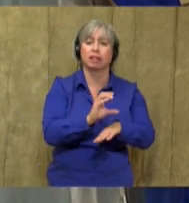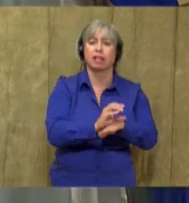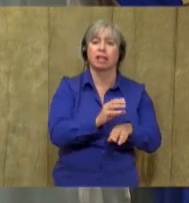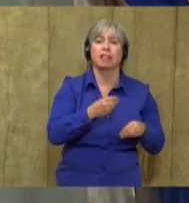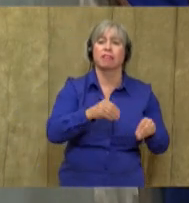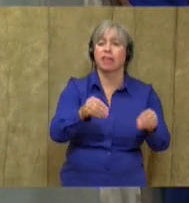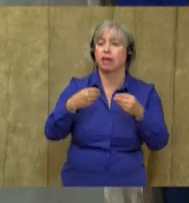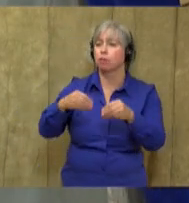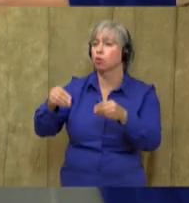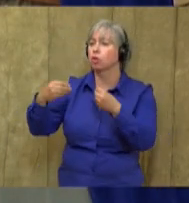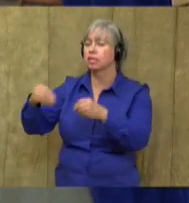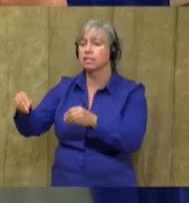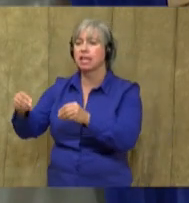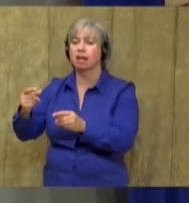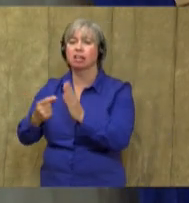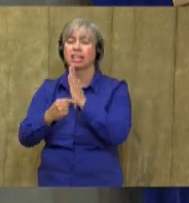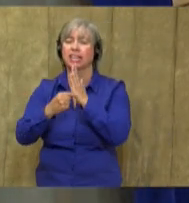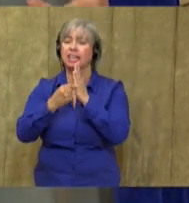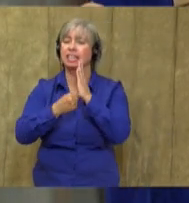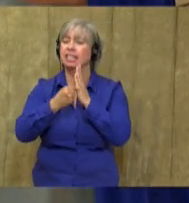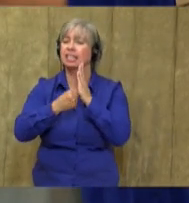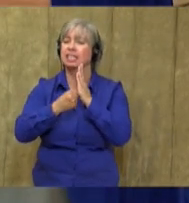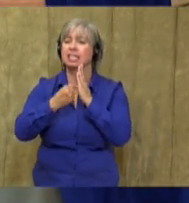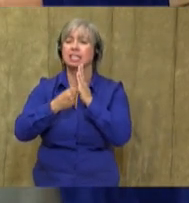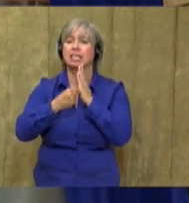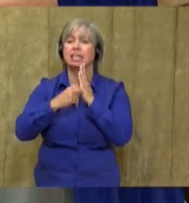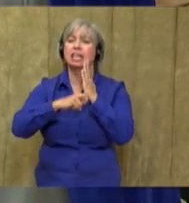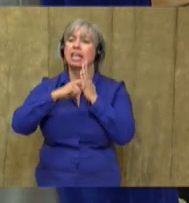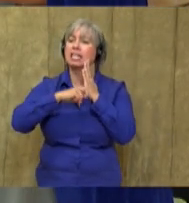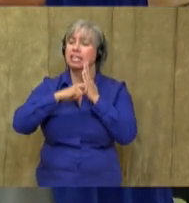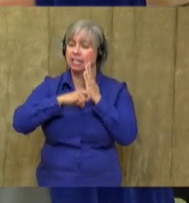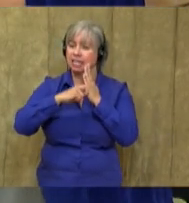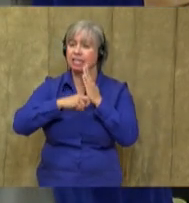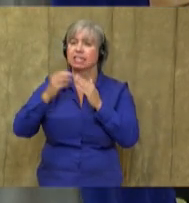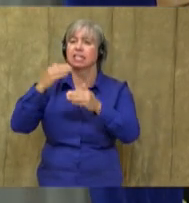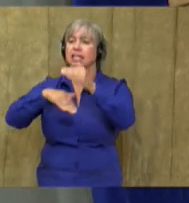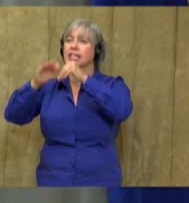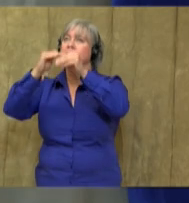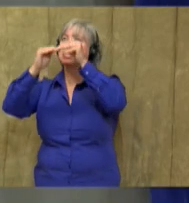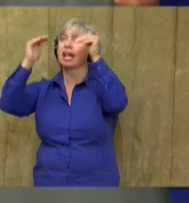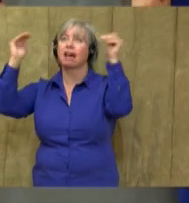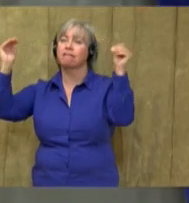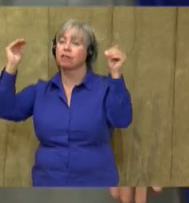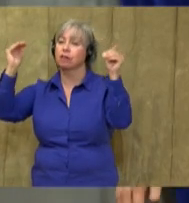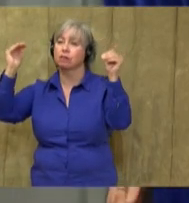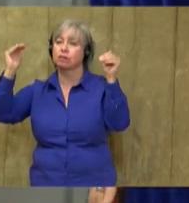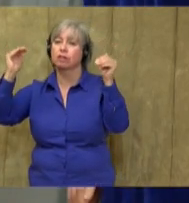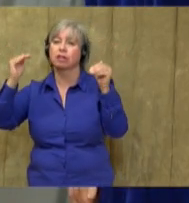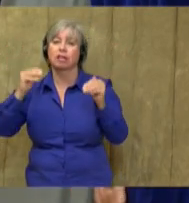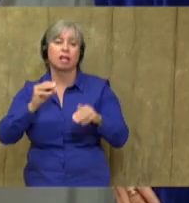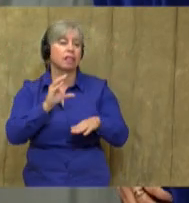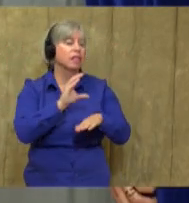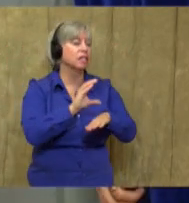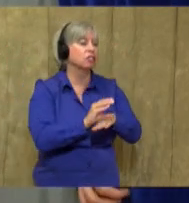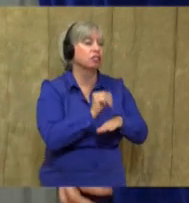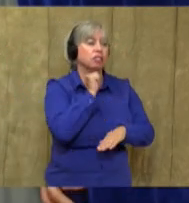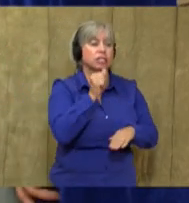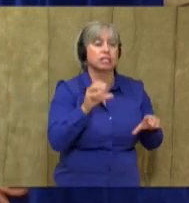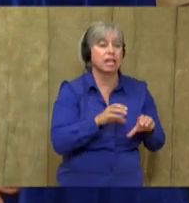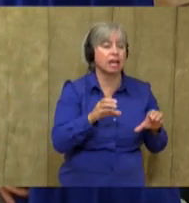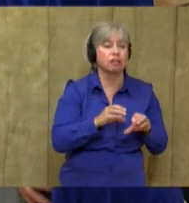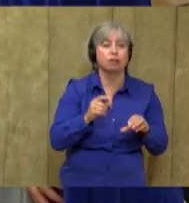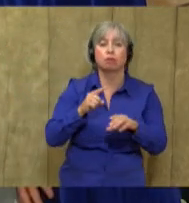selling tickets to heaven. And he's like, that's not right. The church is not doing what the Bible says, because he was a